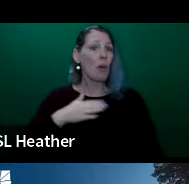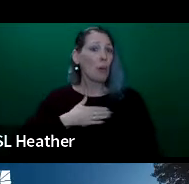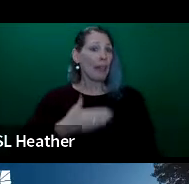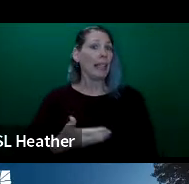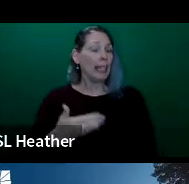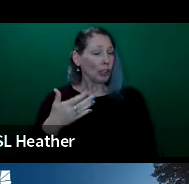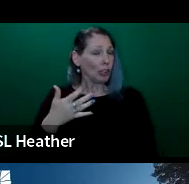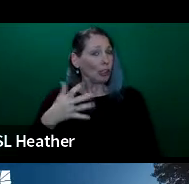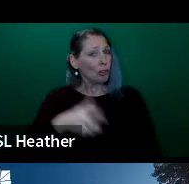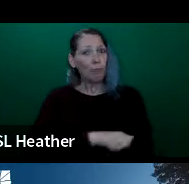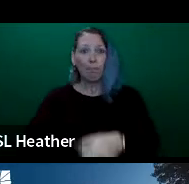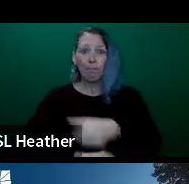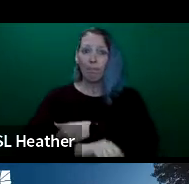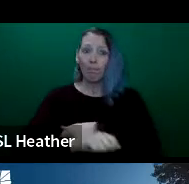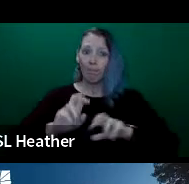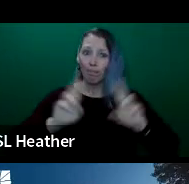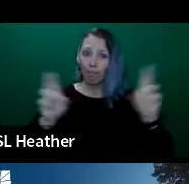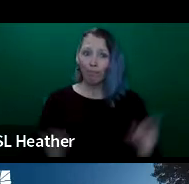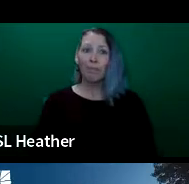in.